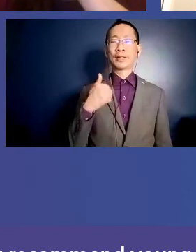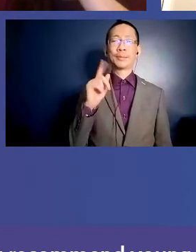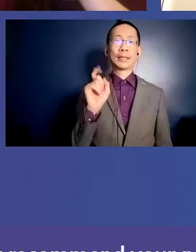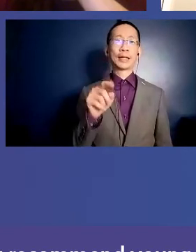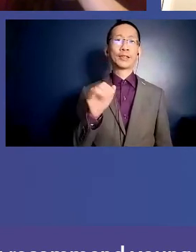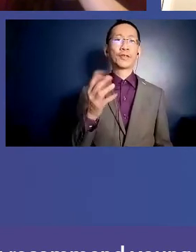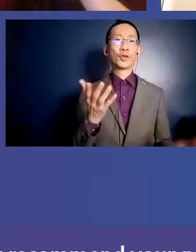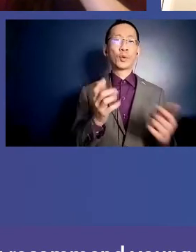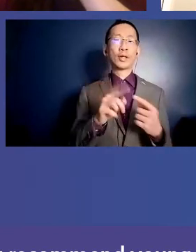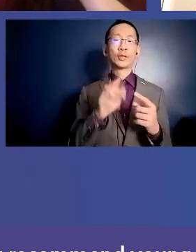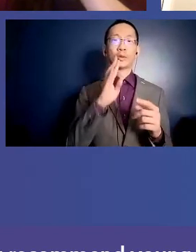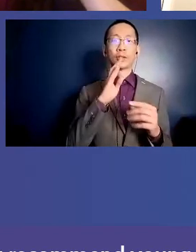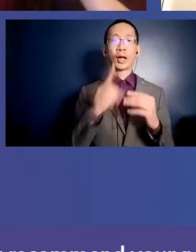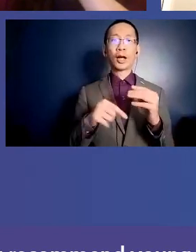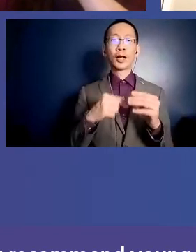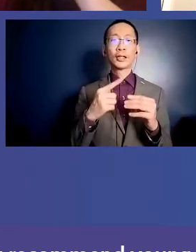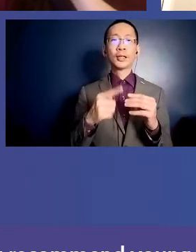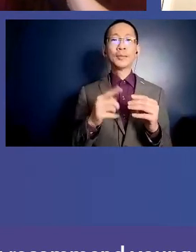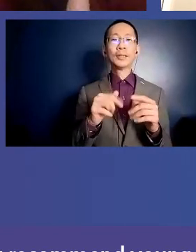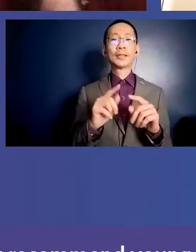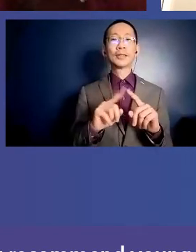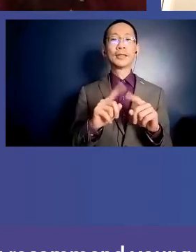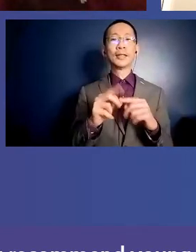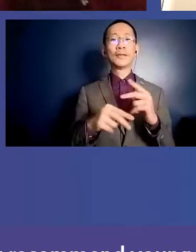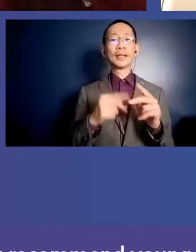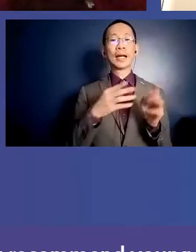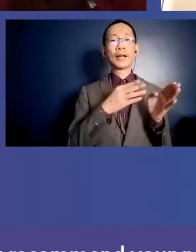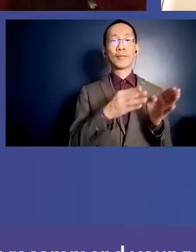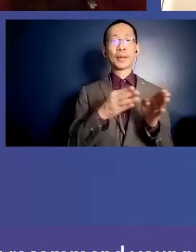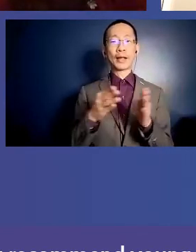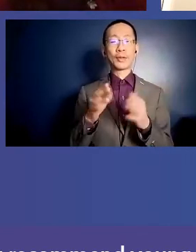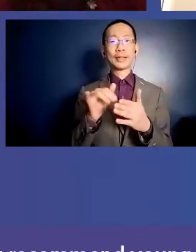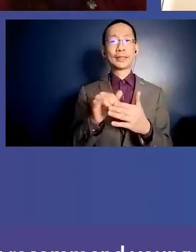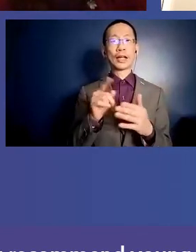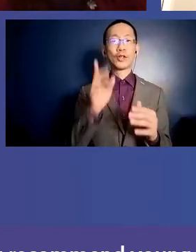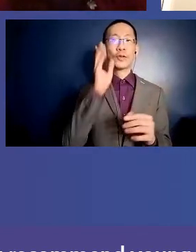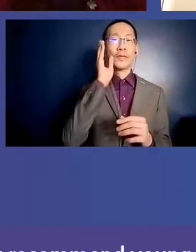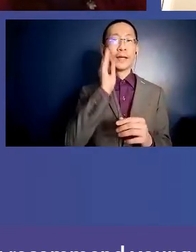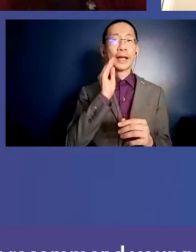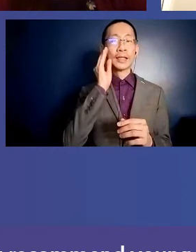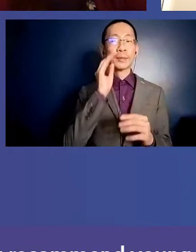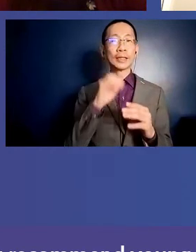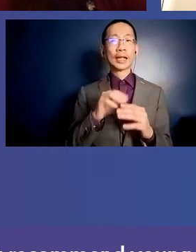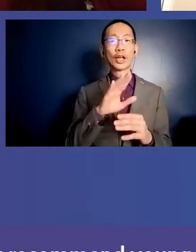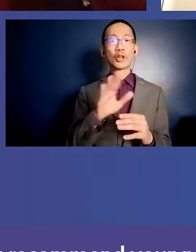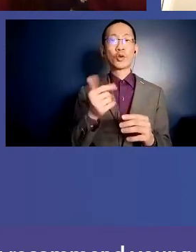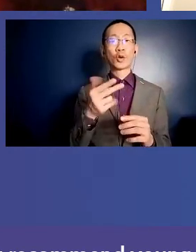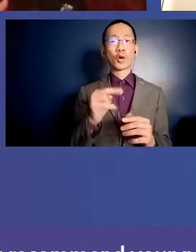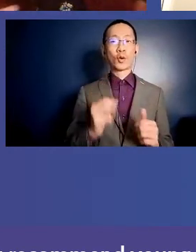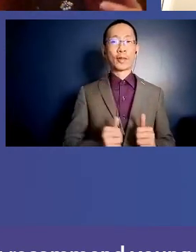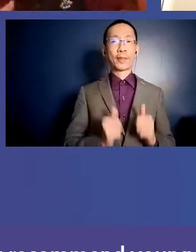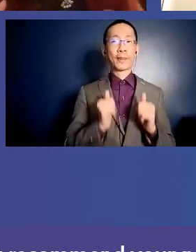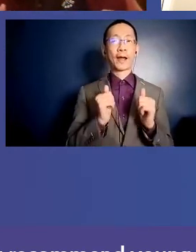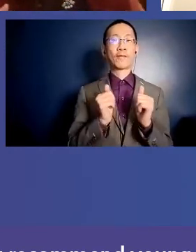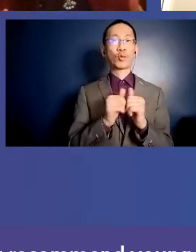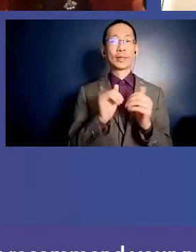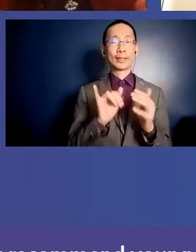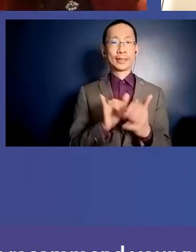about, you know, the different kinds of pathways that, you know, you've experienced in your own life in terms of this,